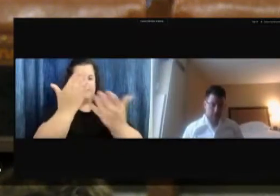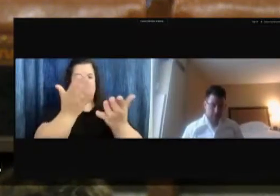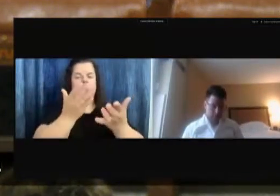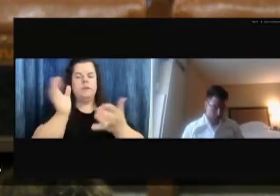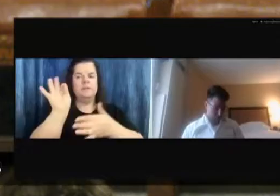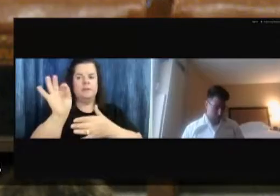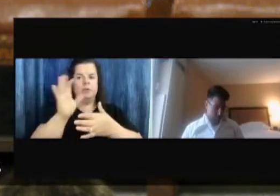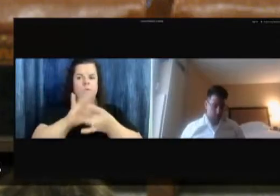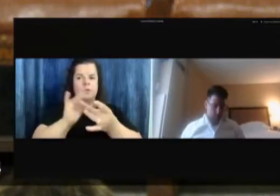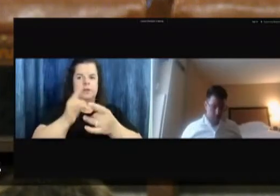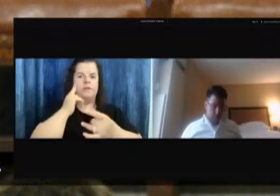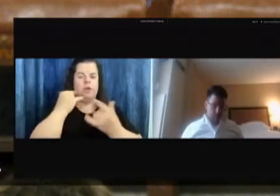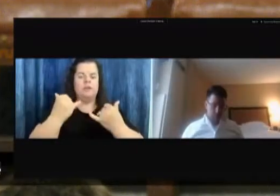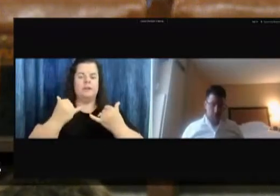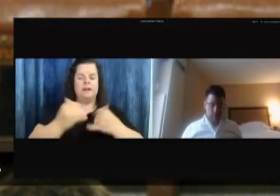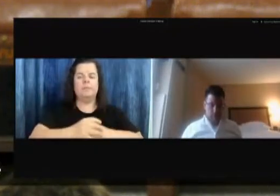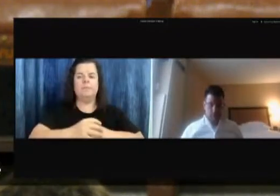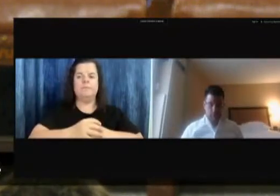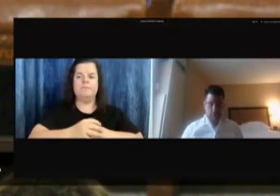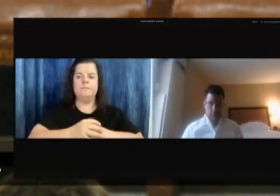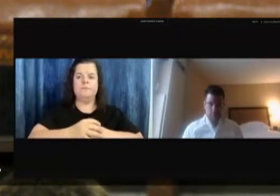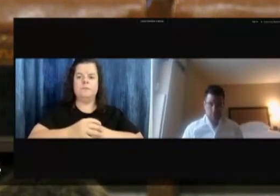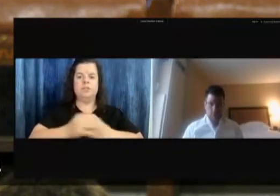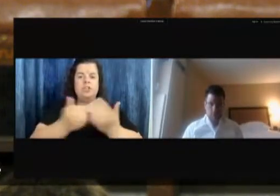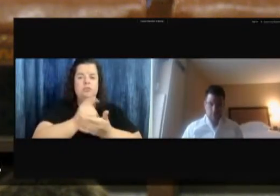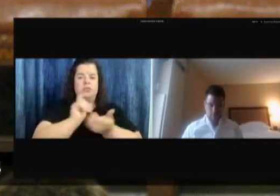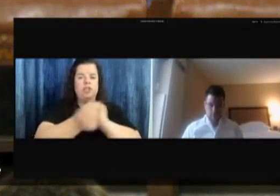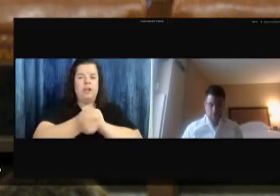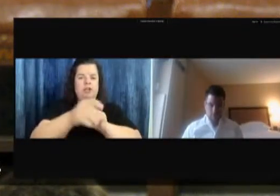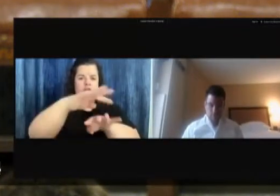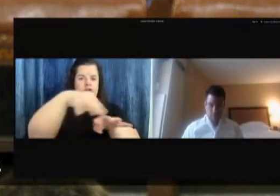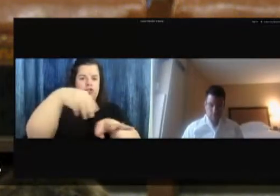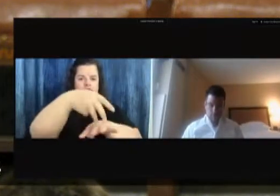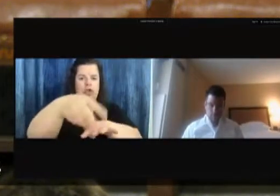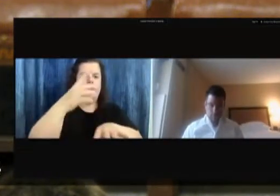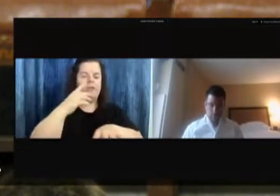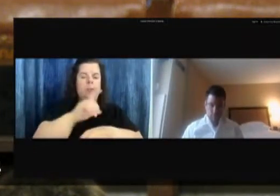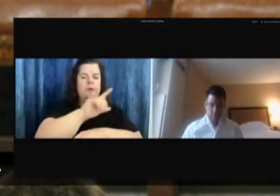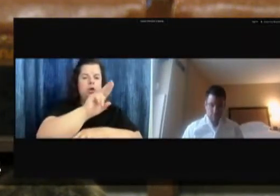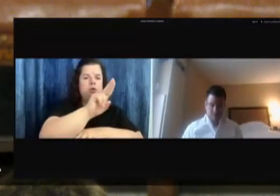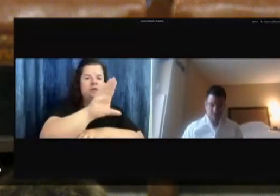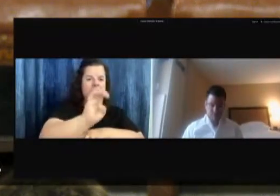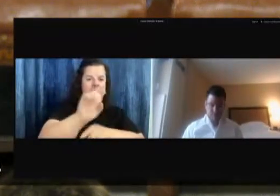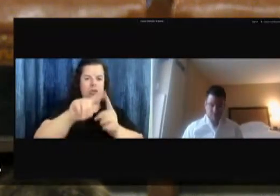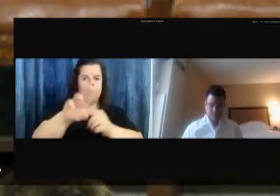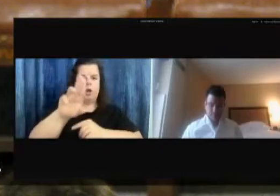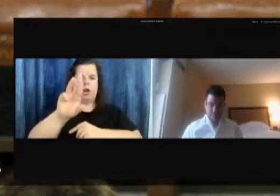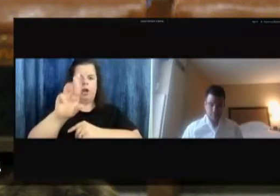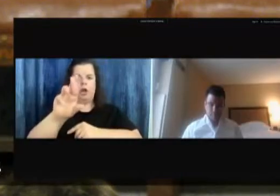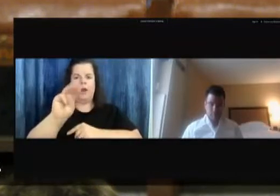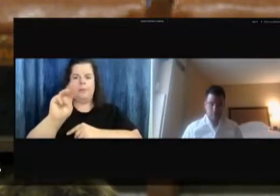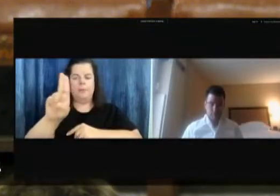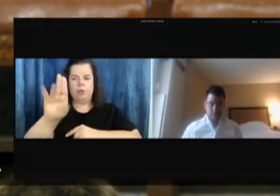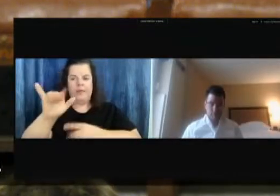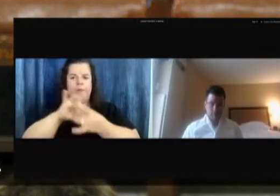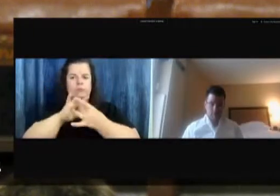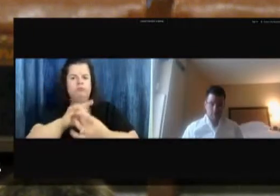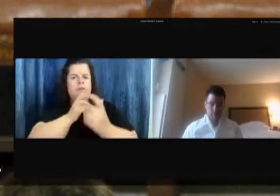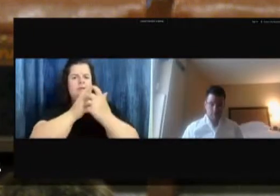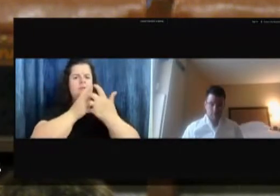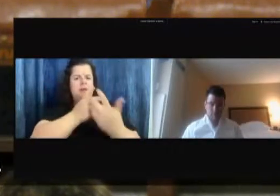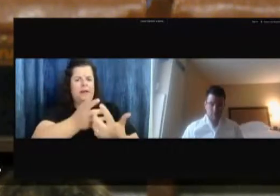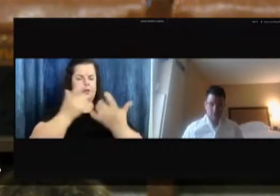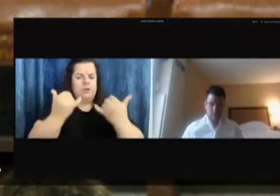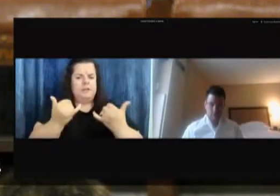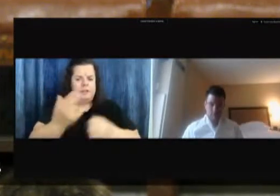Corporation. The proposed rezoning of these 6 parcels on McKee from UCE to RMU is consistent with existing uses and will support the development